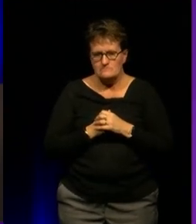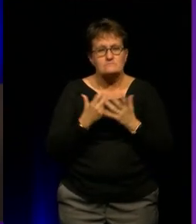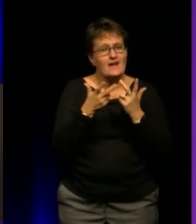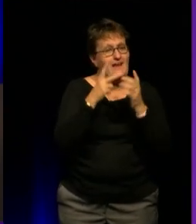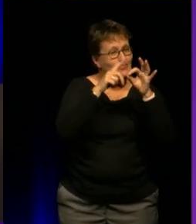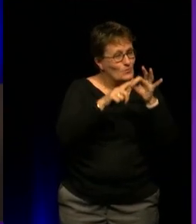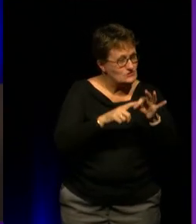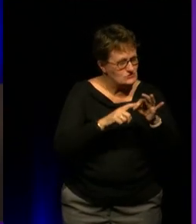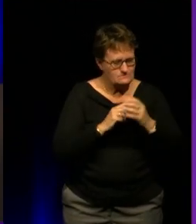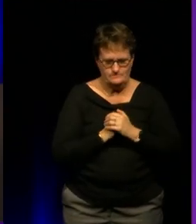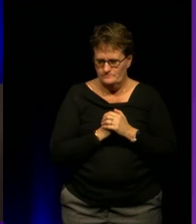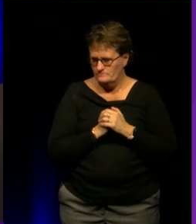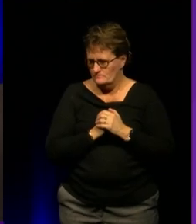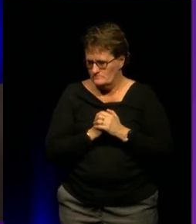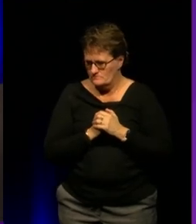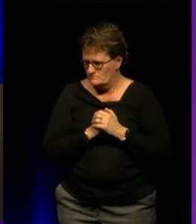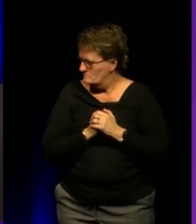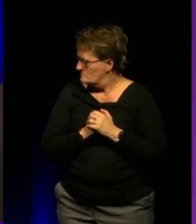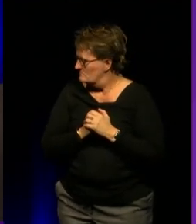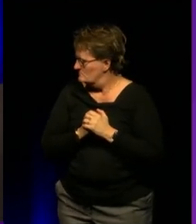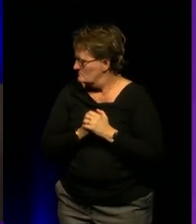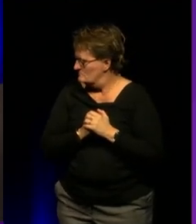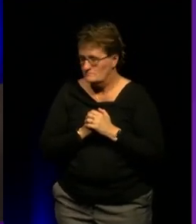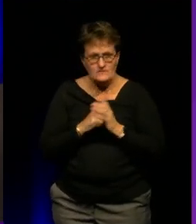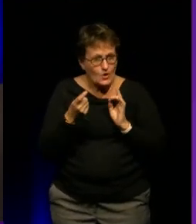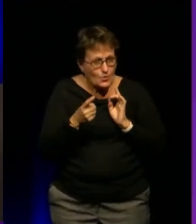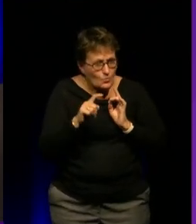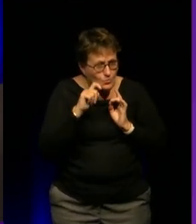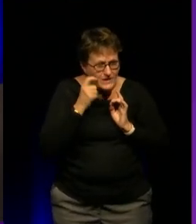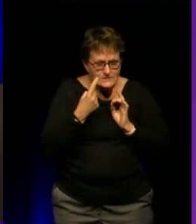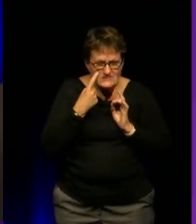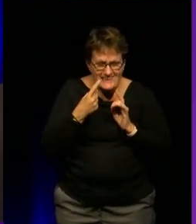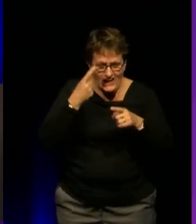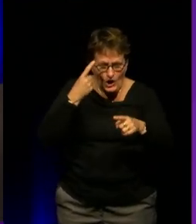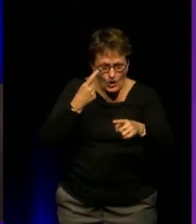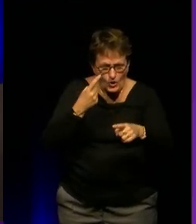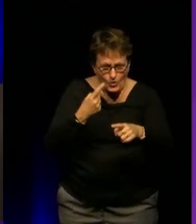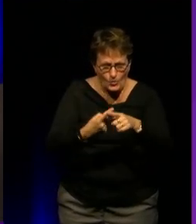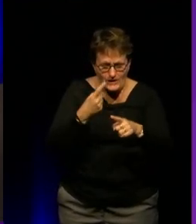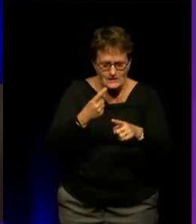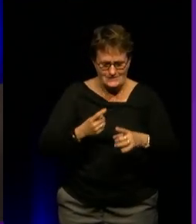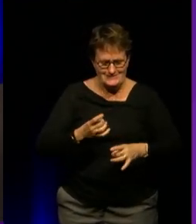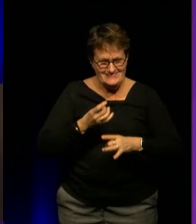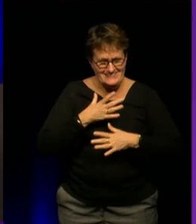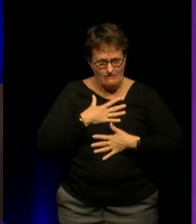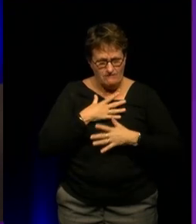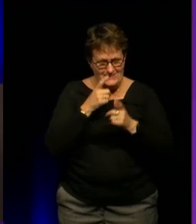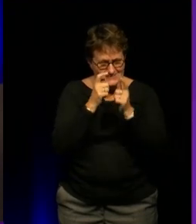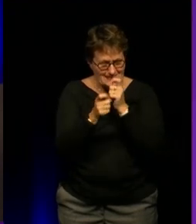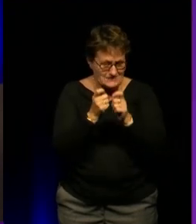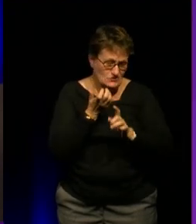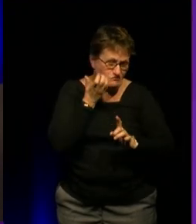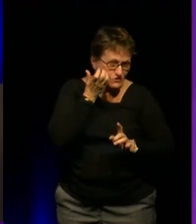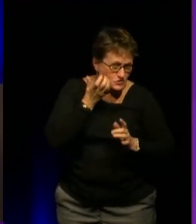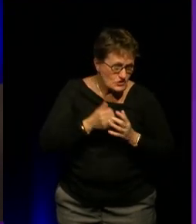Question come through here too. I think we should. Are we likely to see a quick self-test for insulin? It might help with the other current future epidemic of